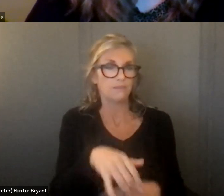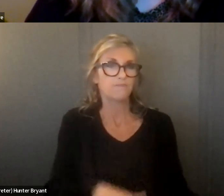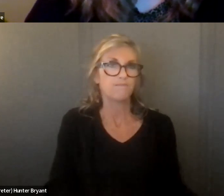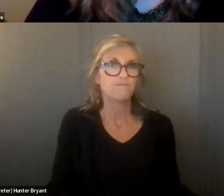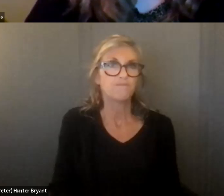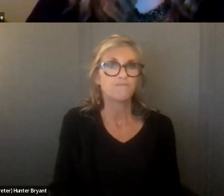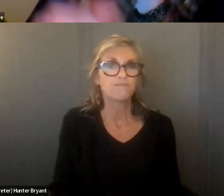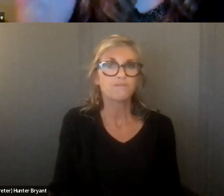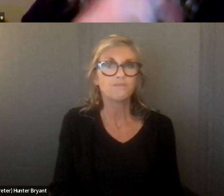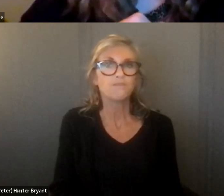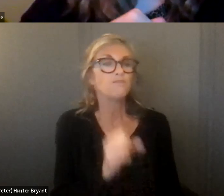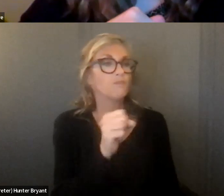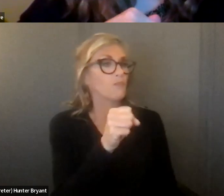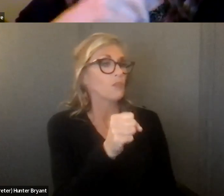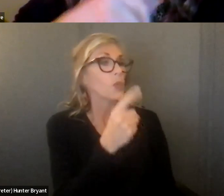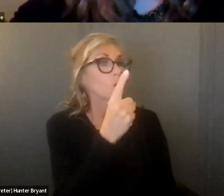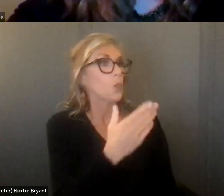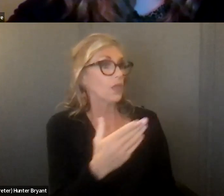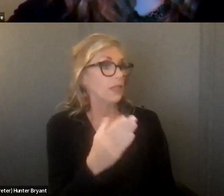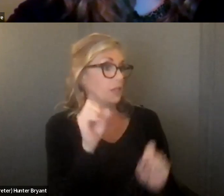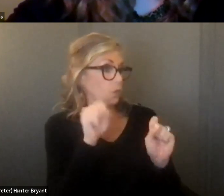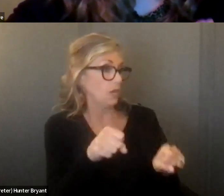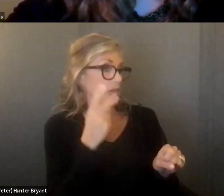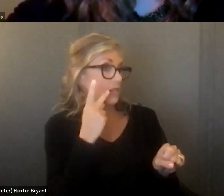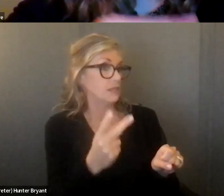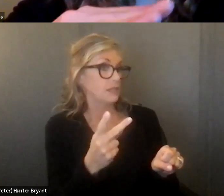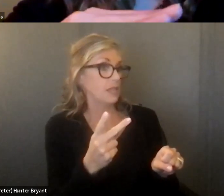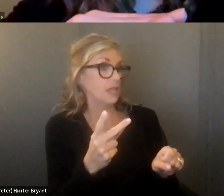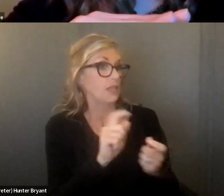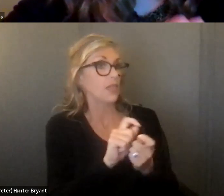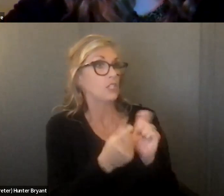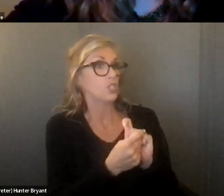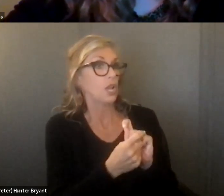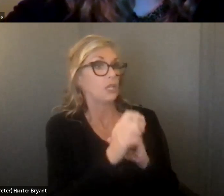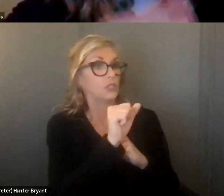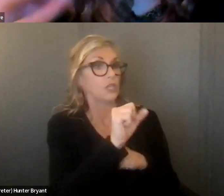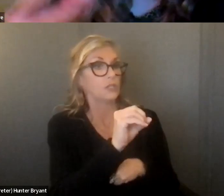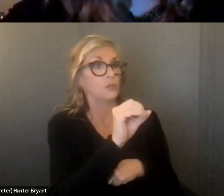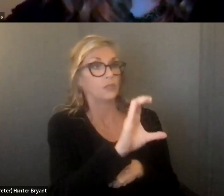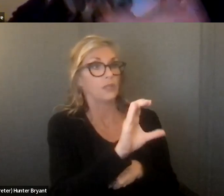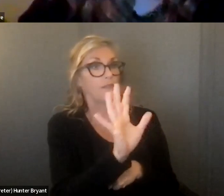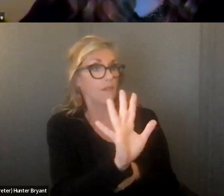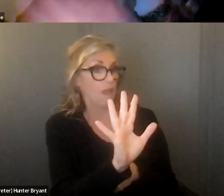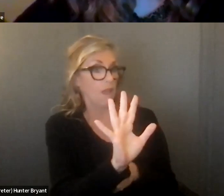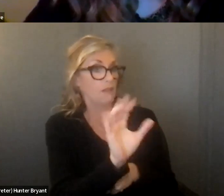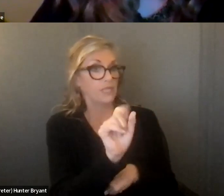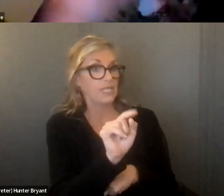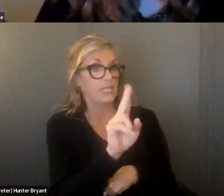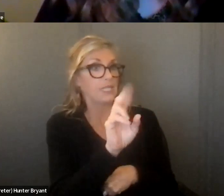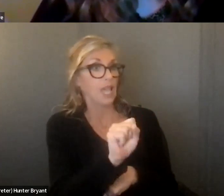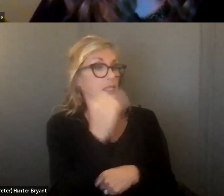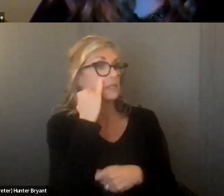Yeah, and I was going to say one thing that we can see is if they do change SOC5 status, if that change is positive, if they're